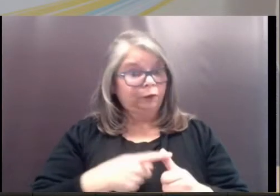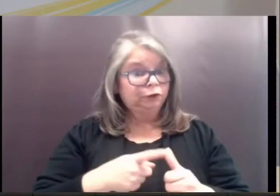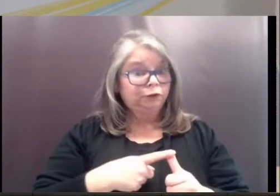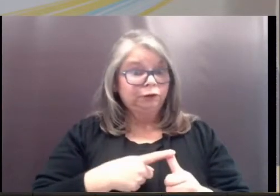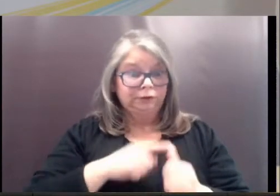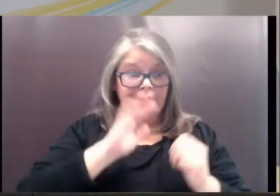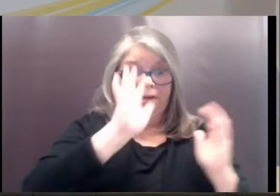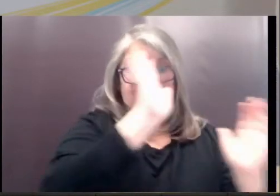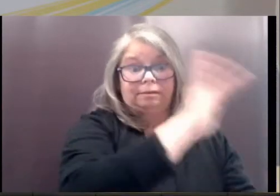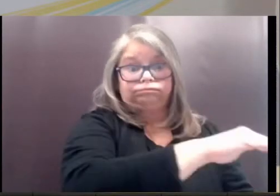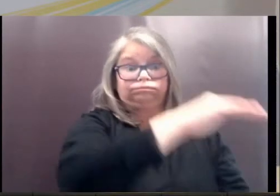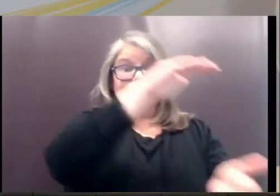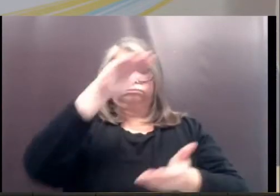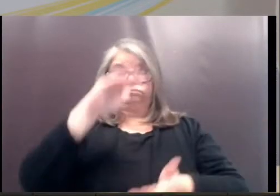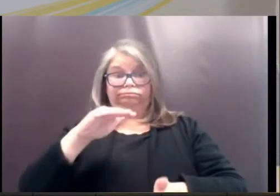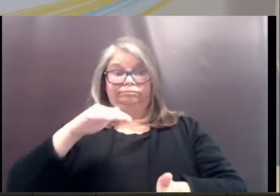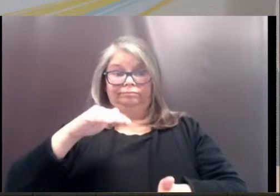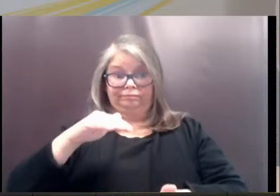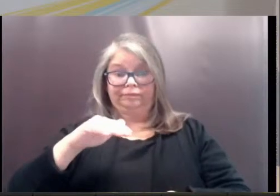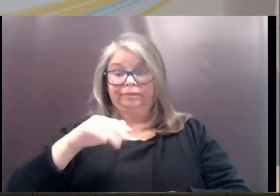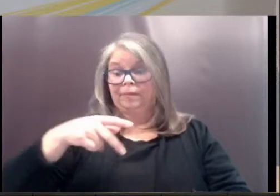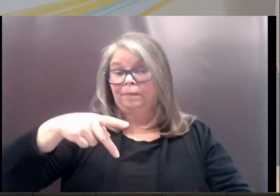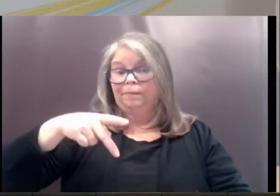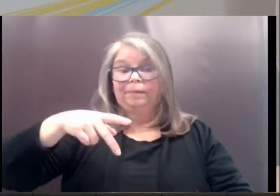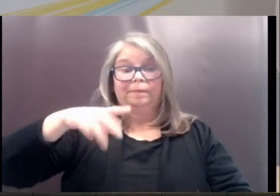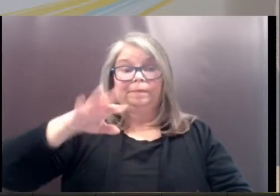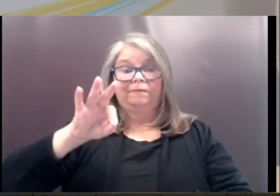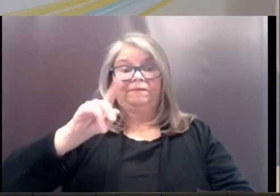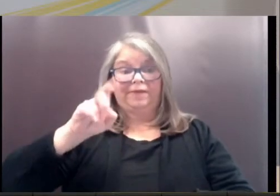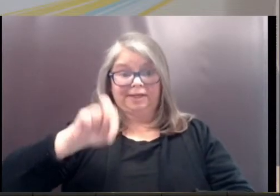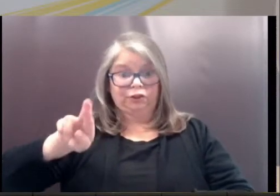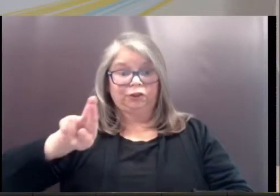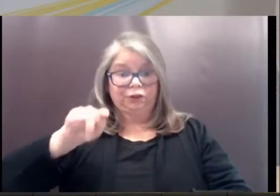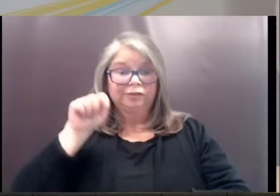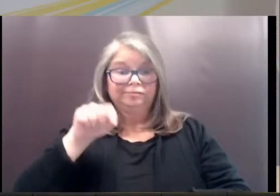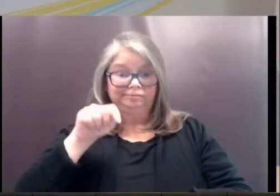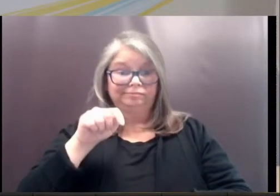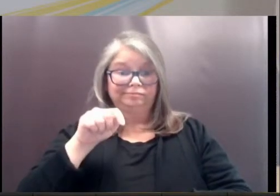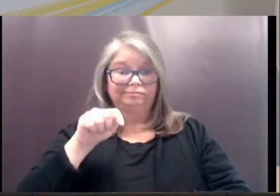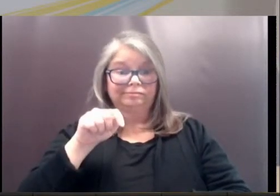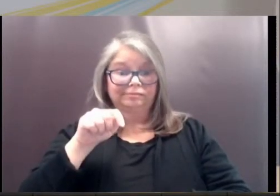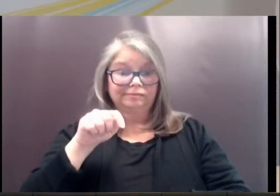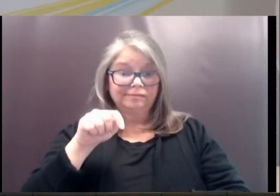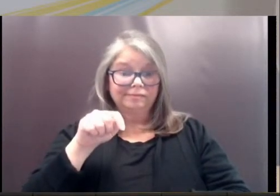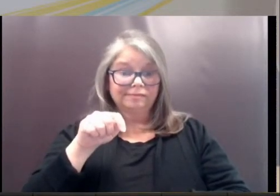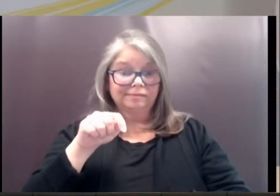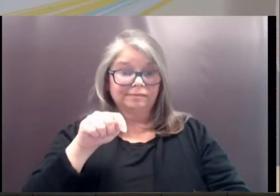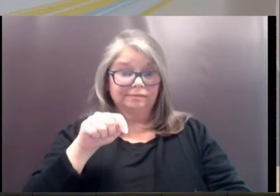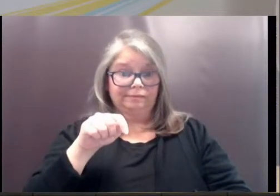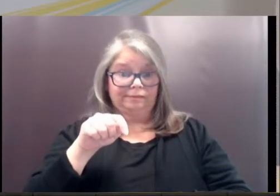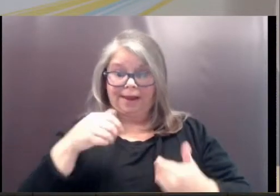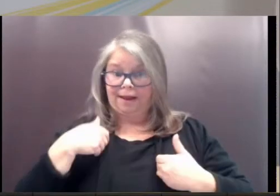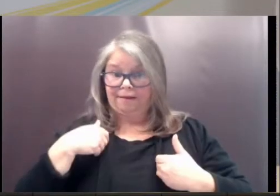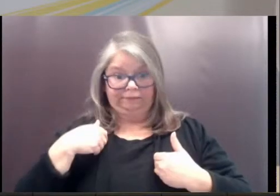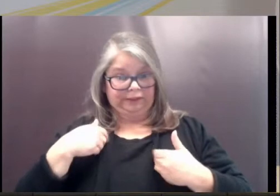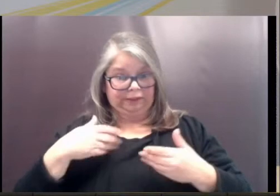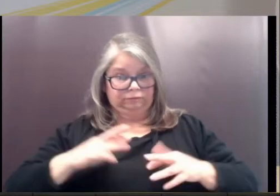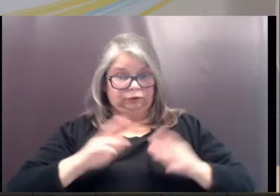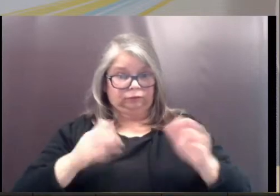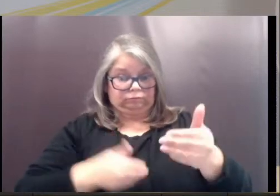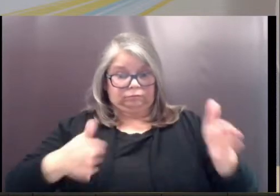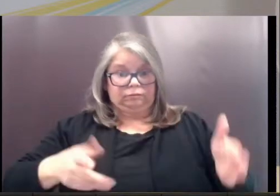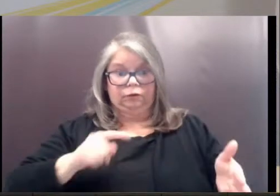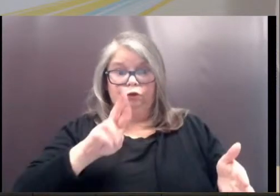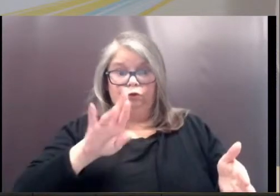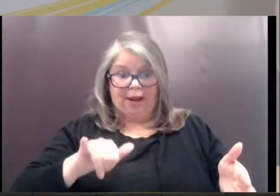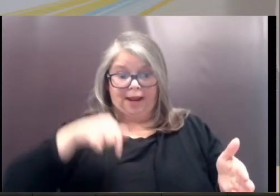product, and they come in trays of vaccine. So it's very difficult to